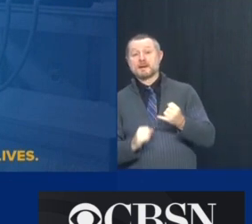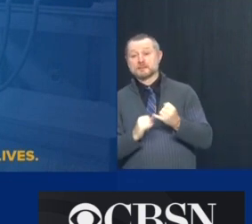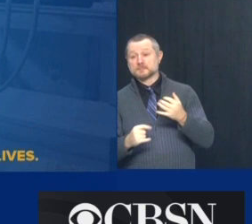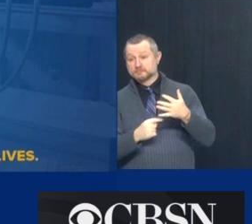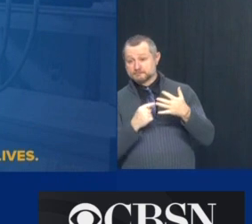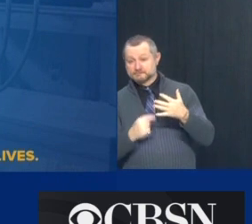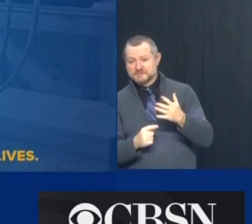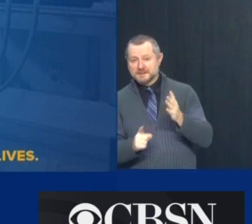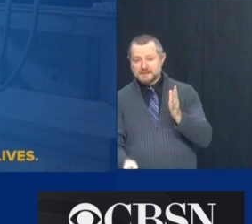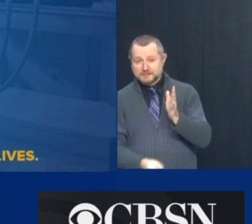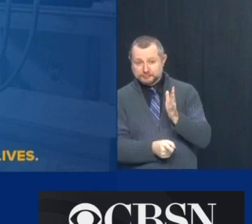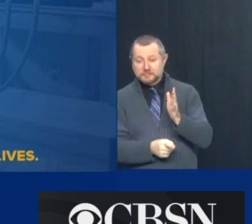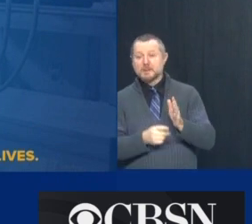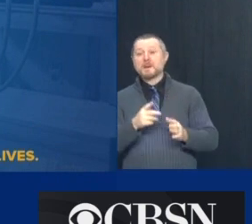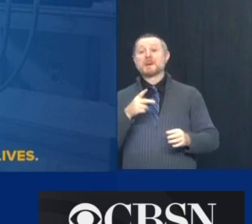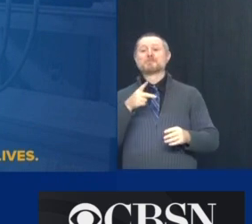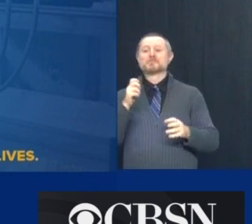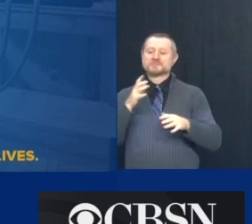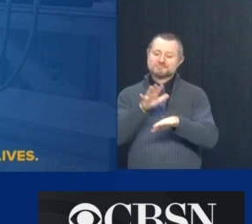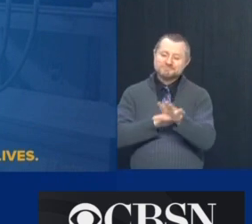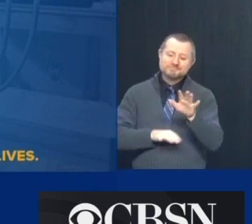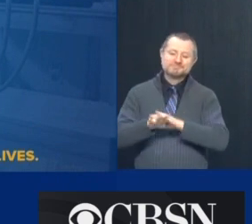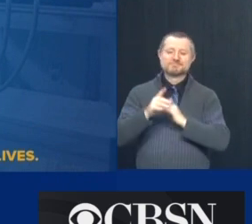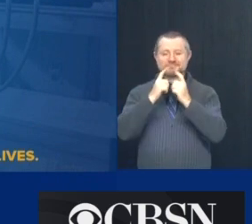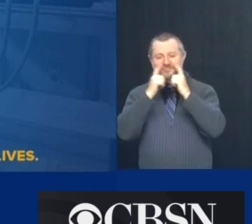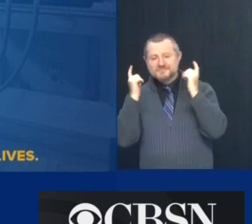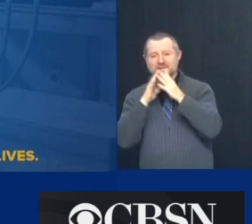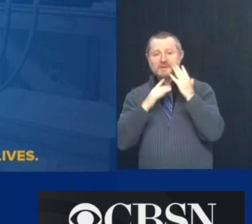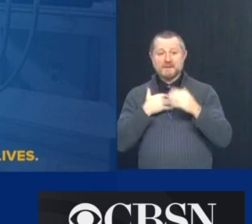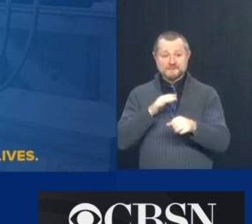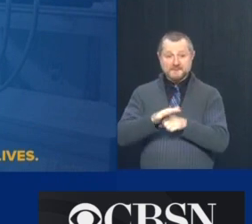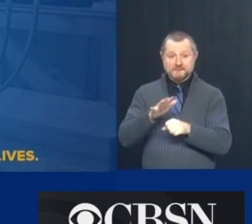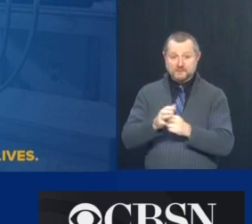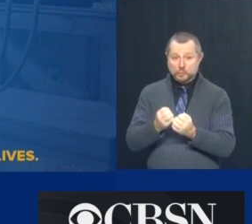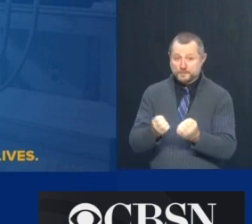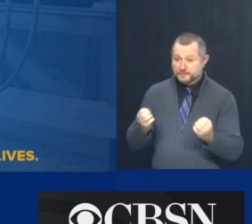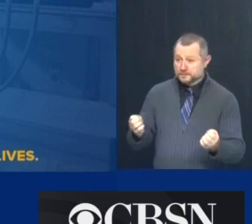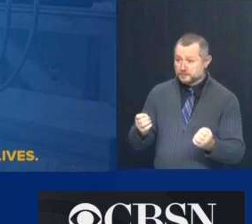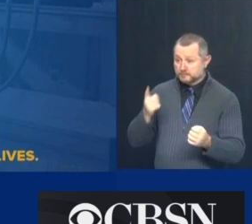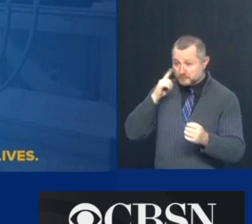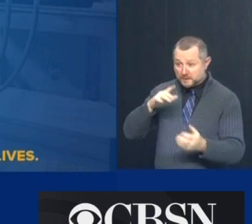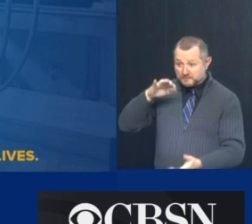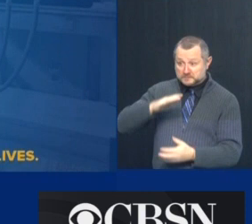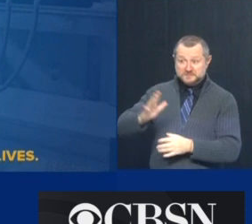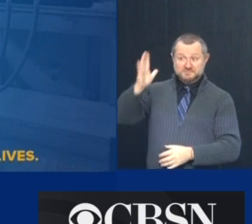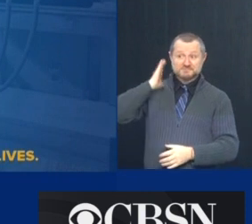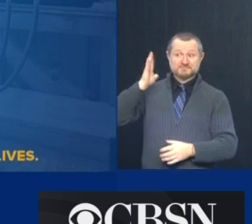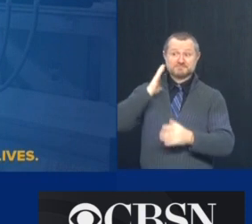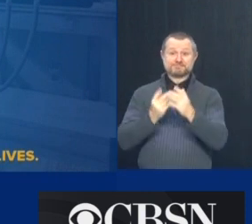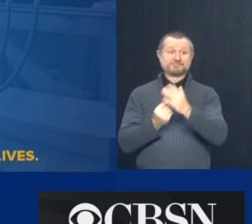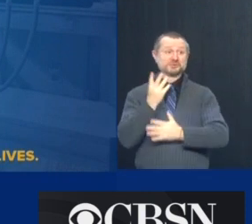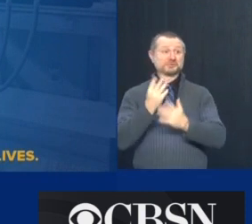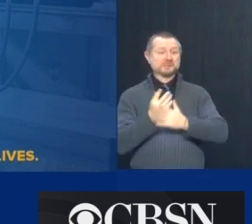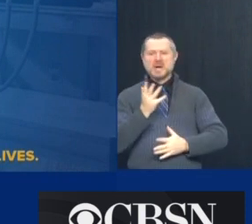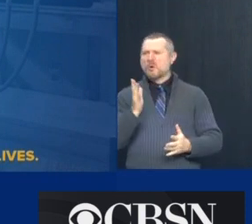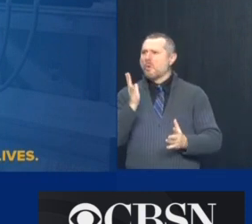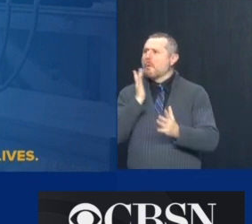Also, PPE and equipment availability. Everybody remembers the nightmare of what we went through with PPE and